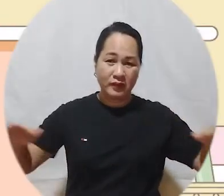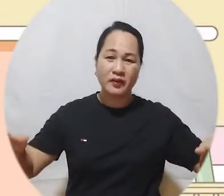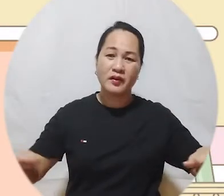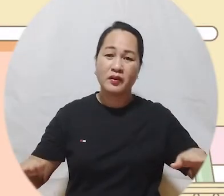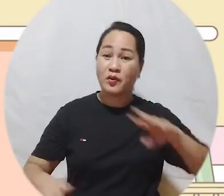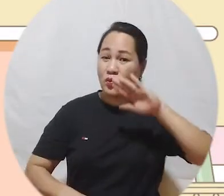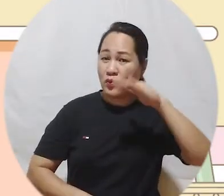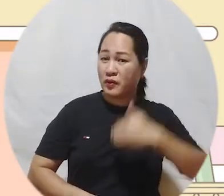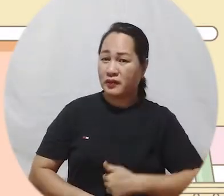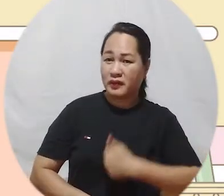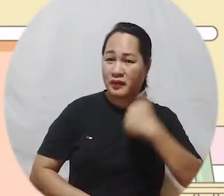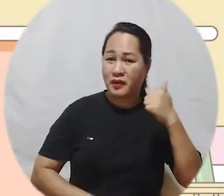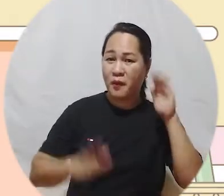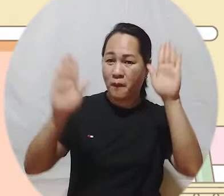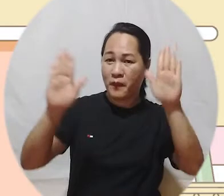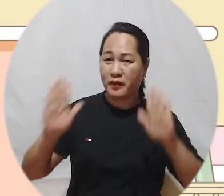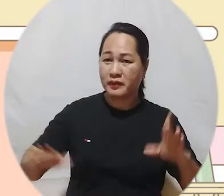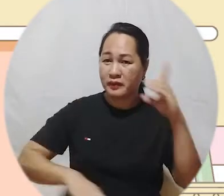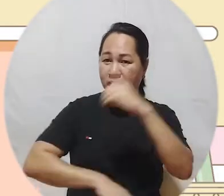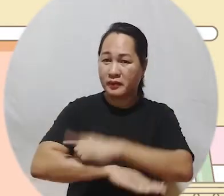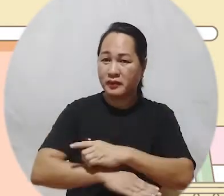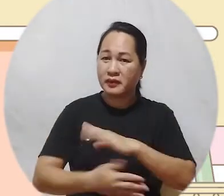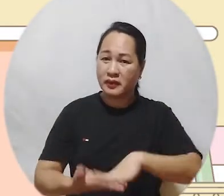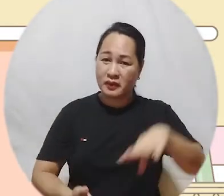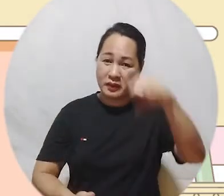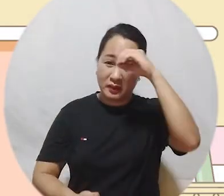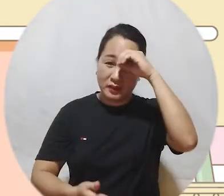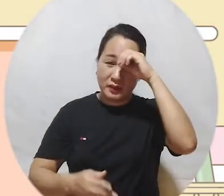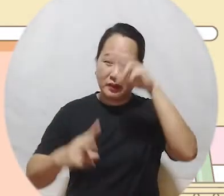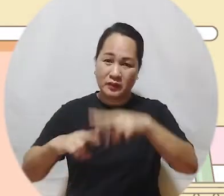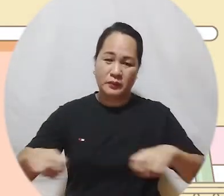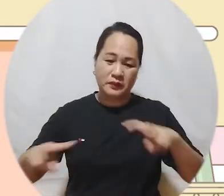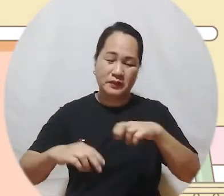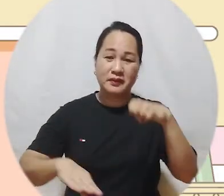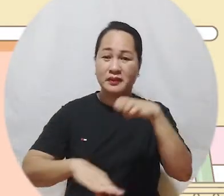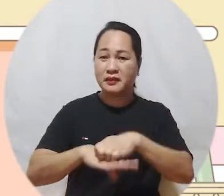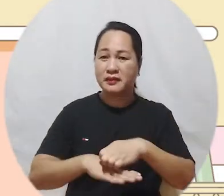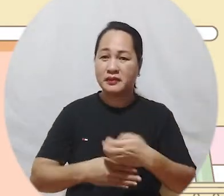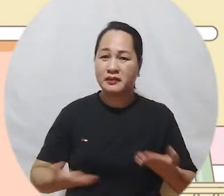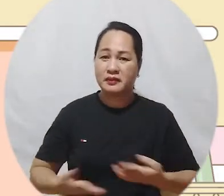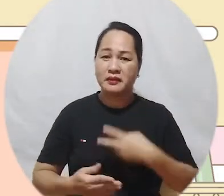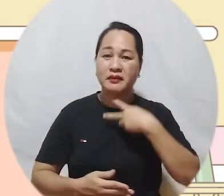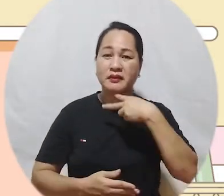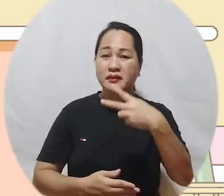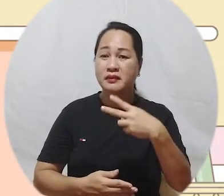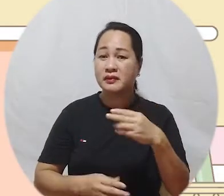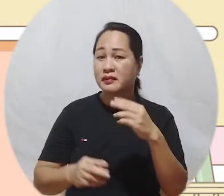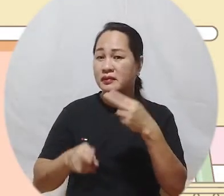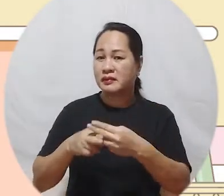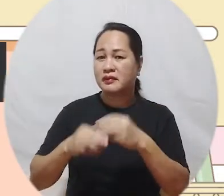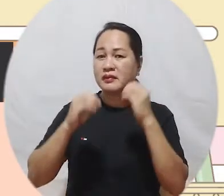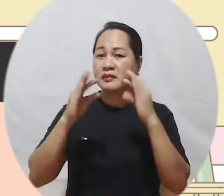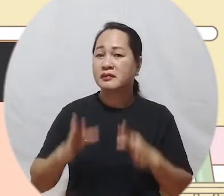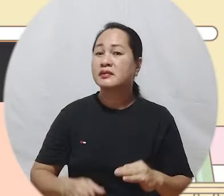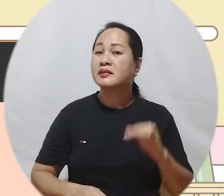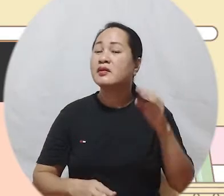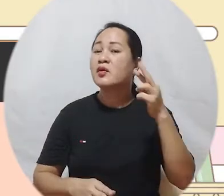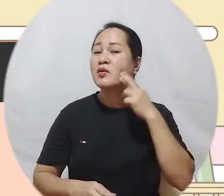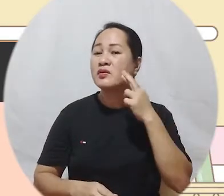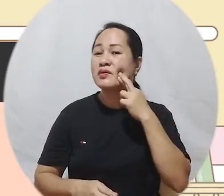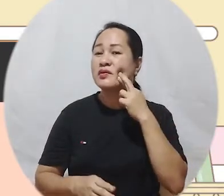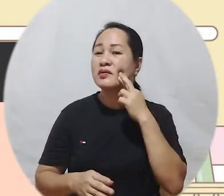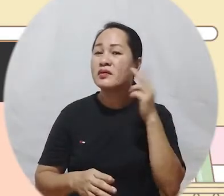brilliant kids! Welcome to another amazing day to learn and explore English here in grade 2. My name is Teacher